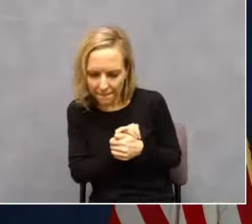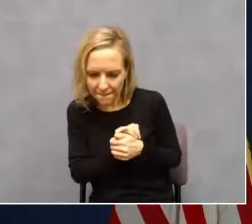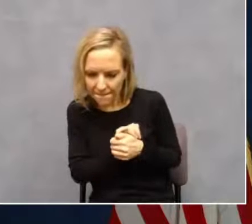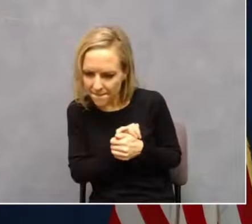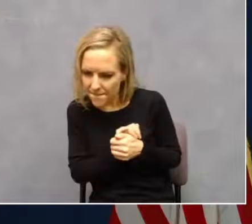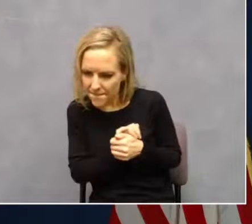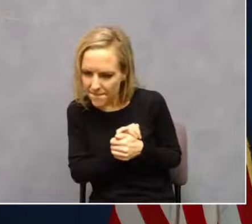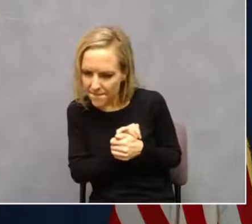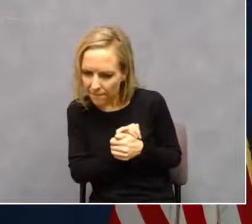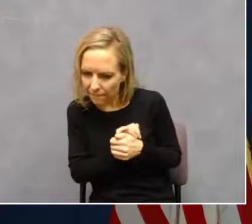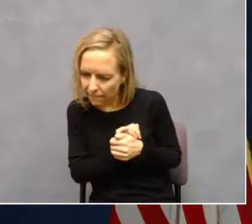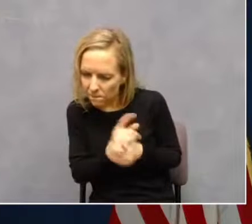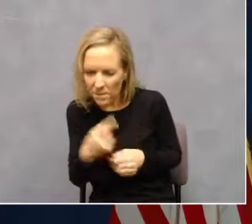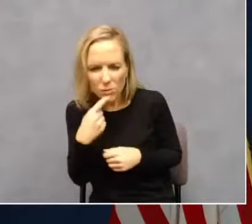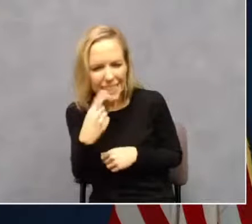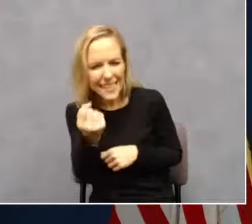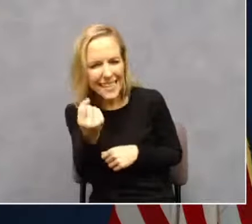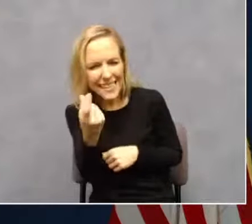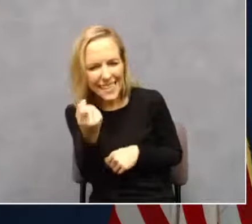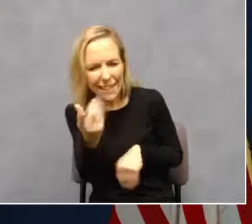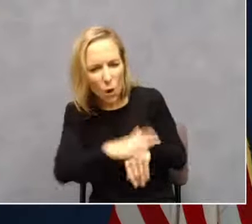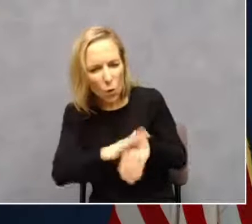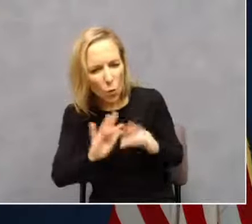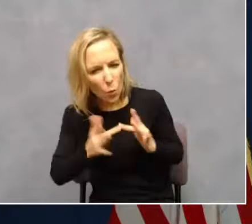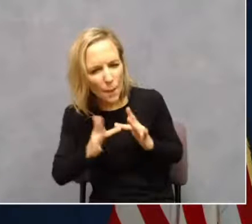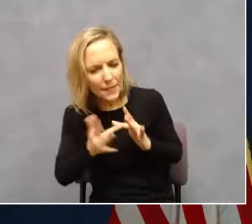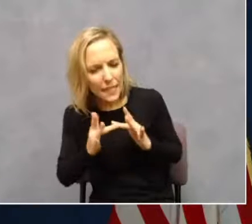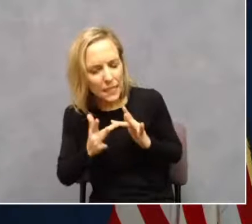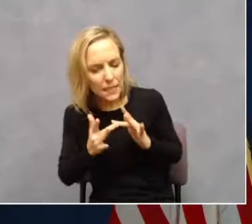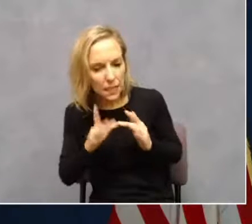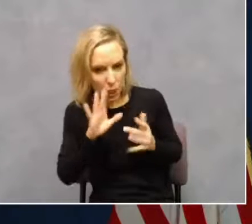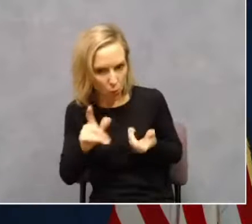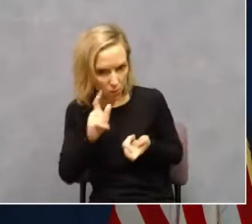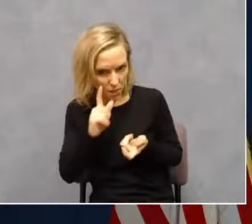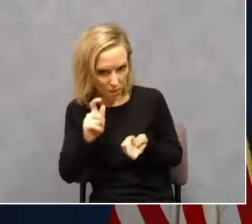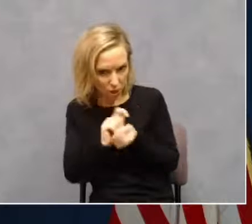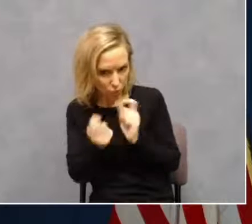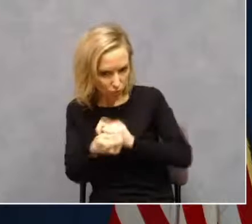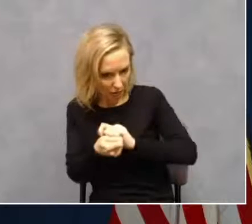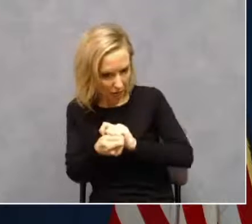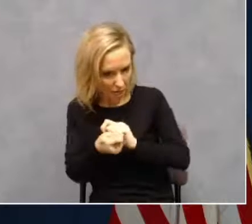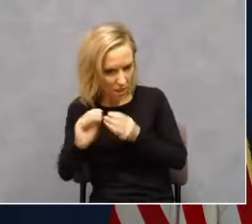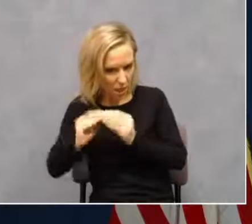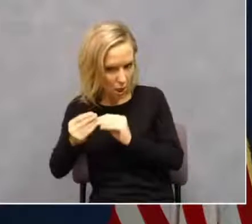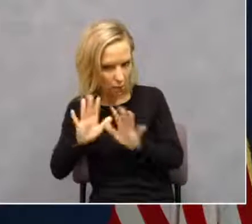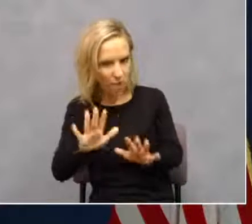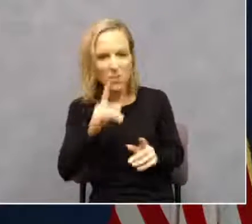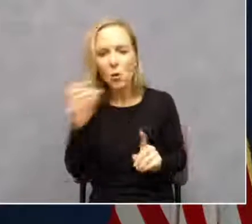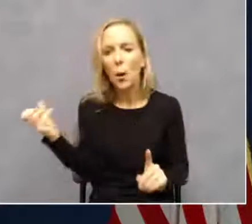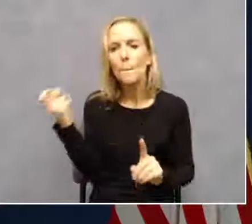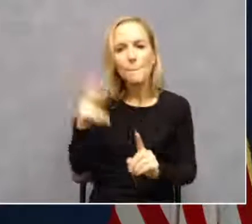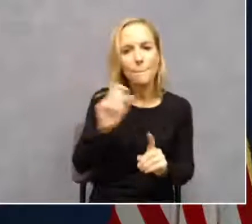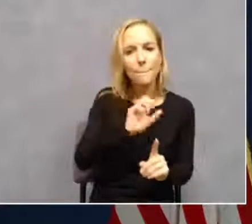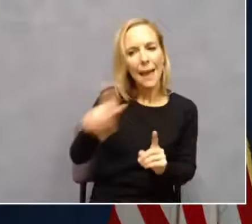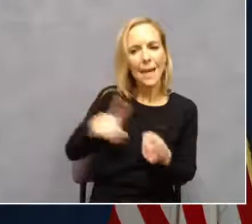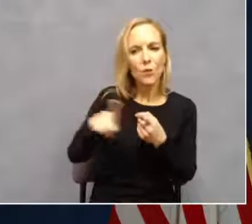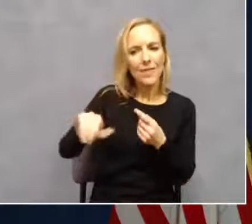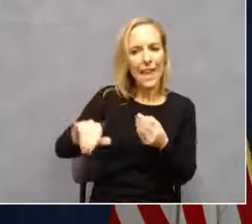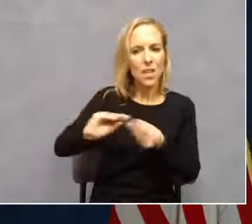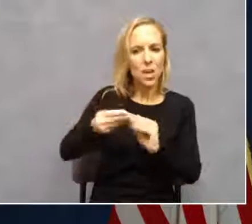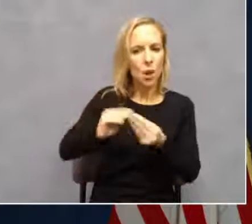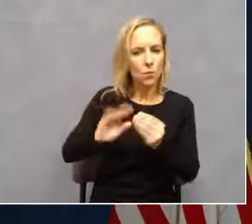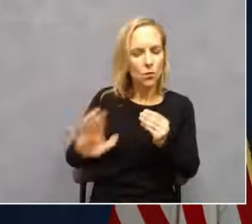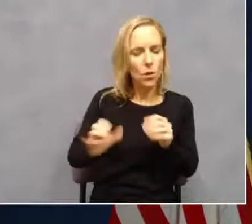We're seeing 11 on the website. Is that being updated, or let us get back to you with that. I want to make sure that